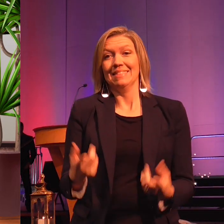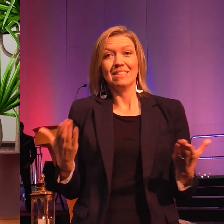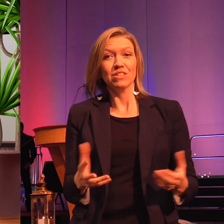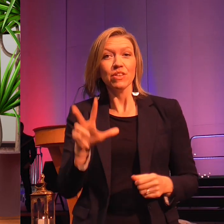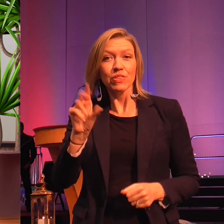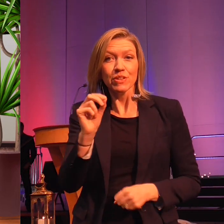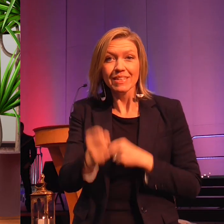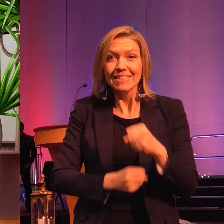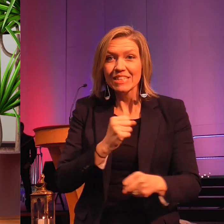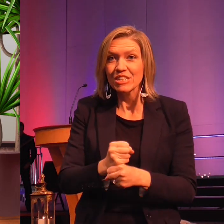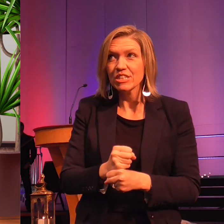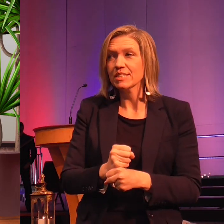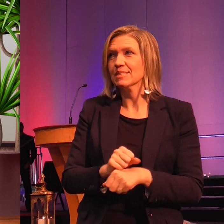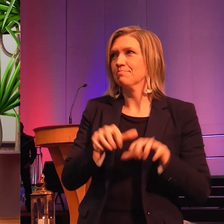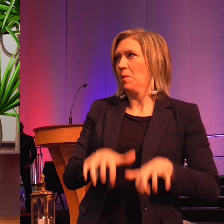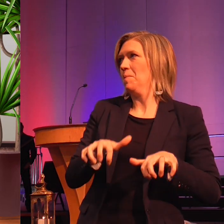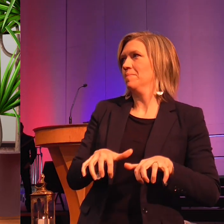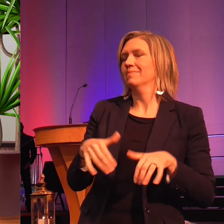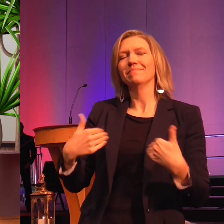Yeah, thank you both.